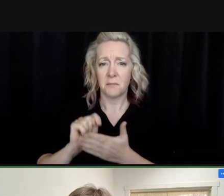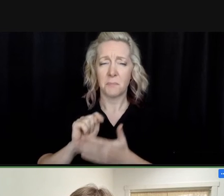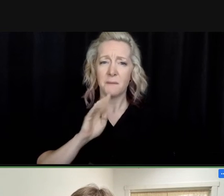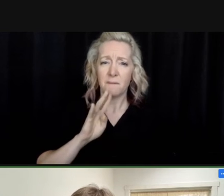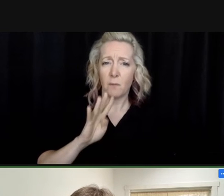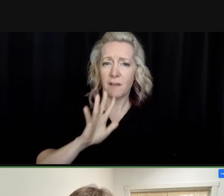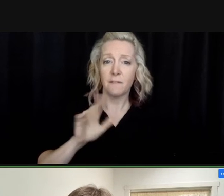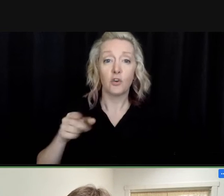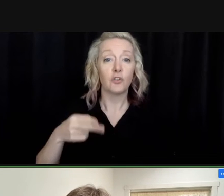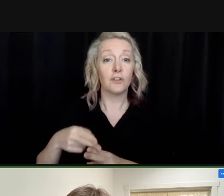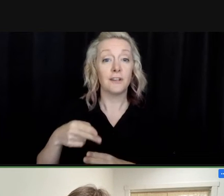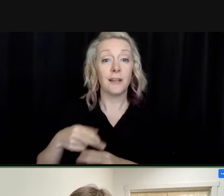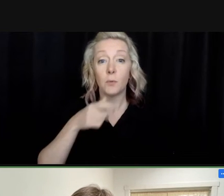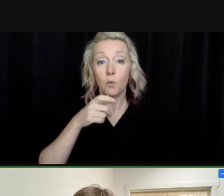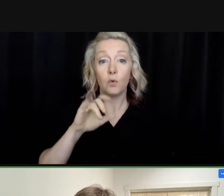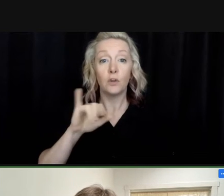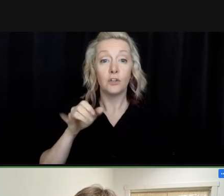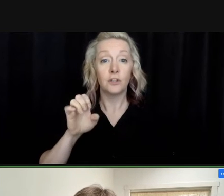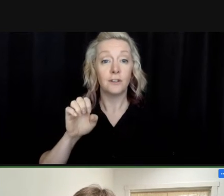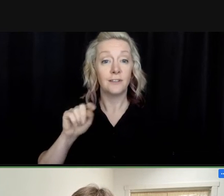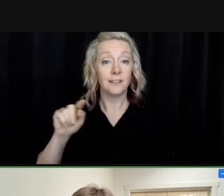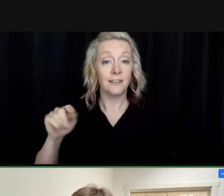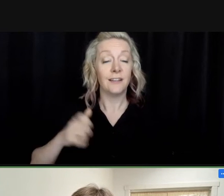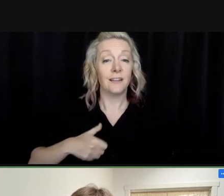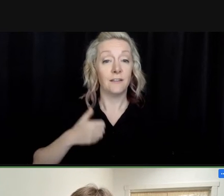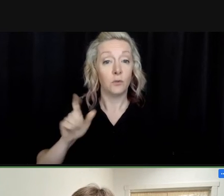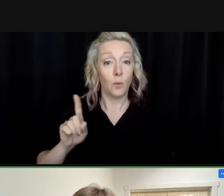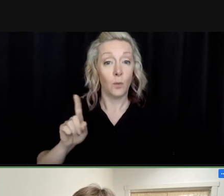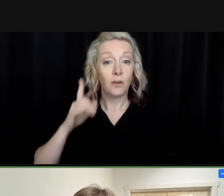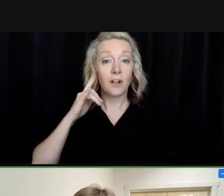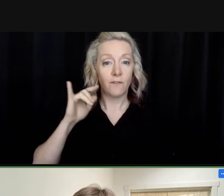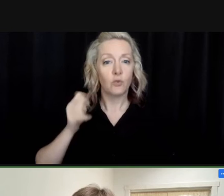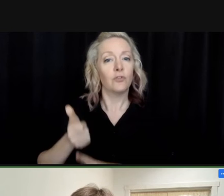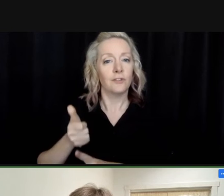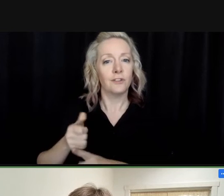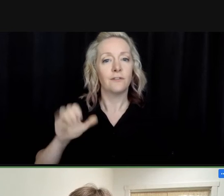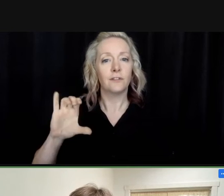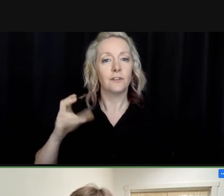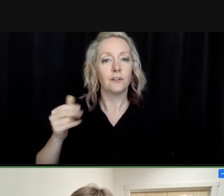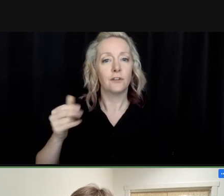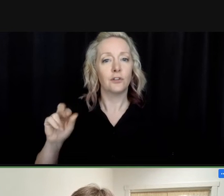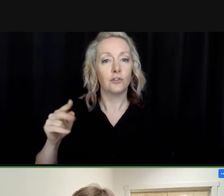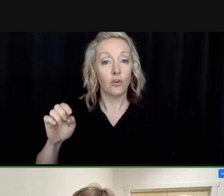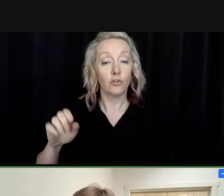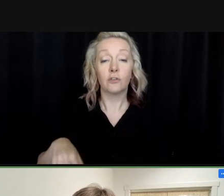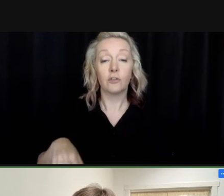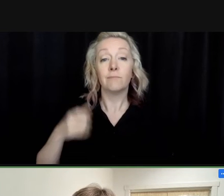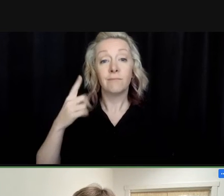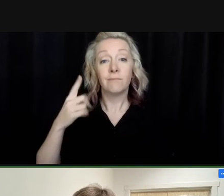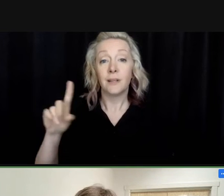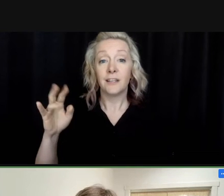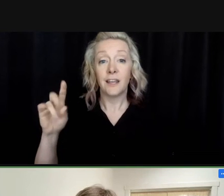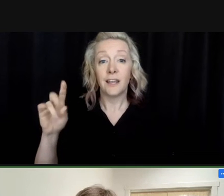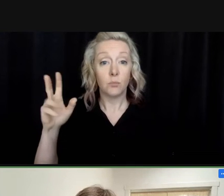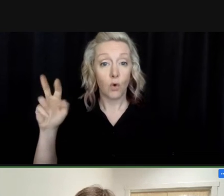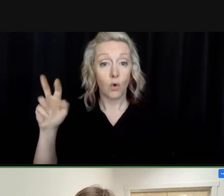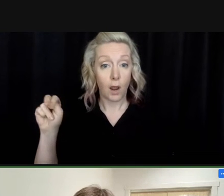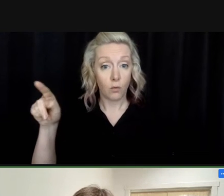5. And her name's Jet, and she lives in California, and she has Charge syndrome. And David Brown was the